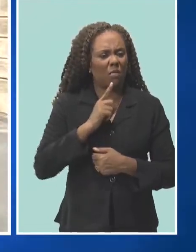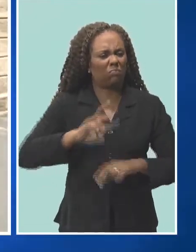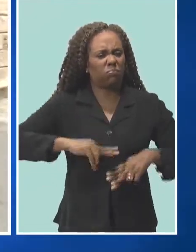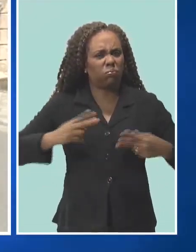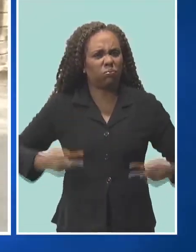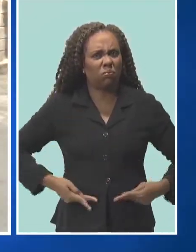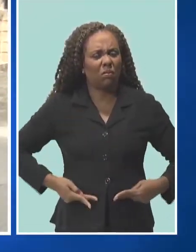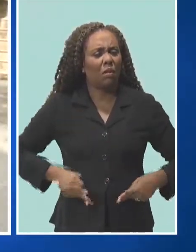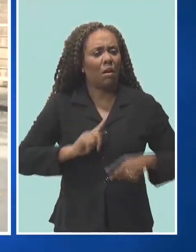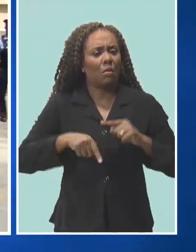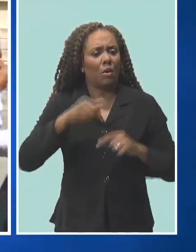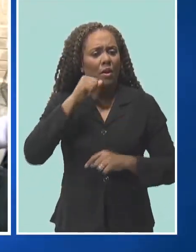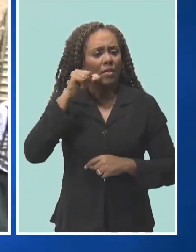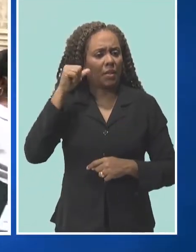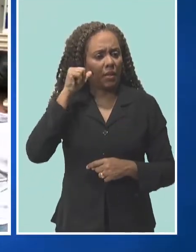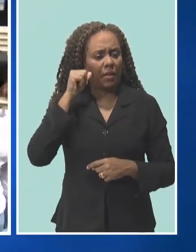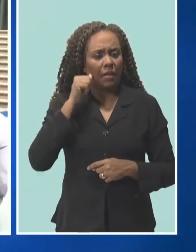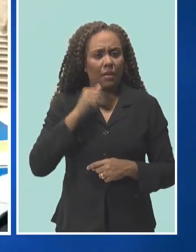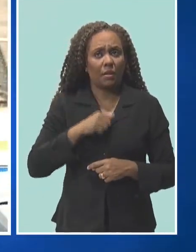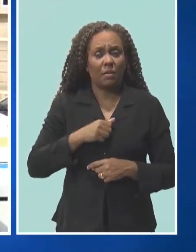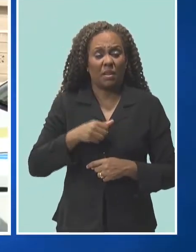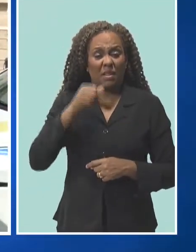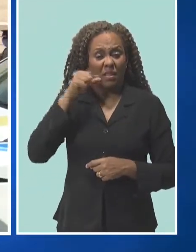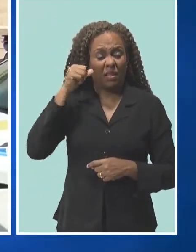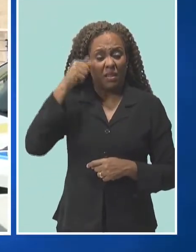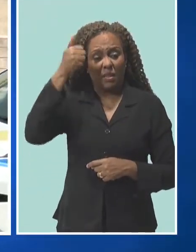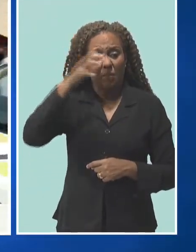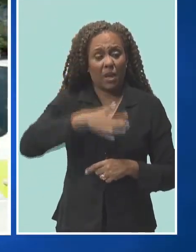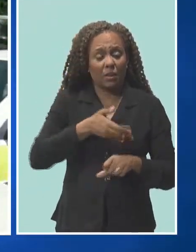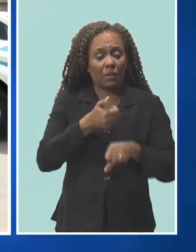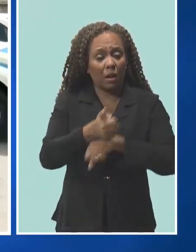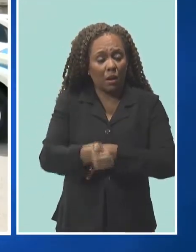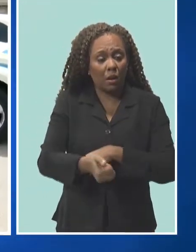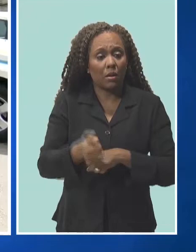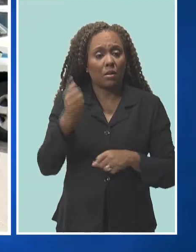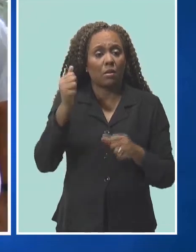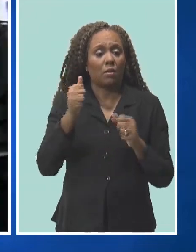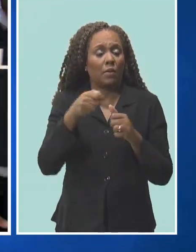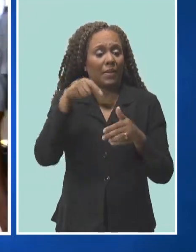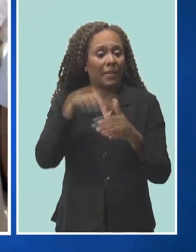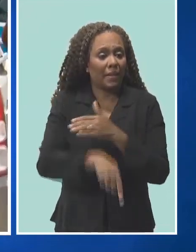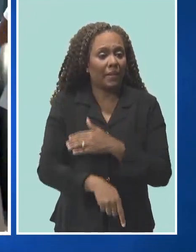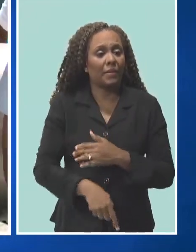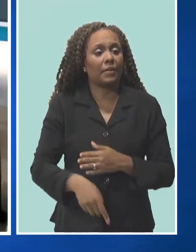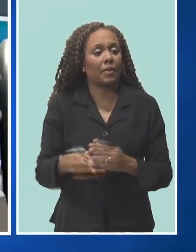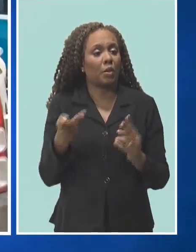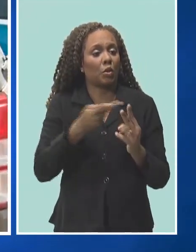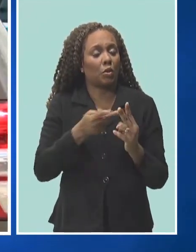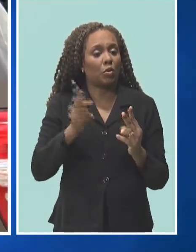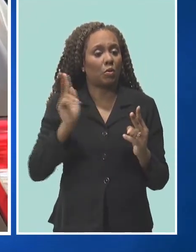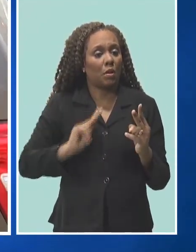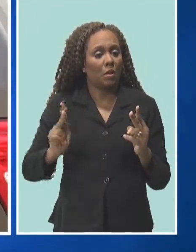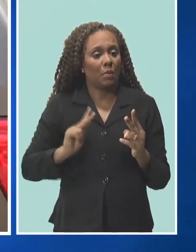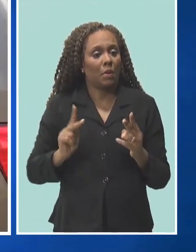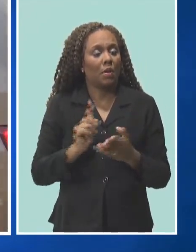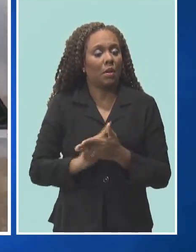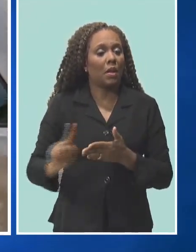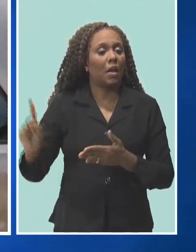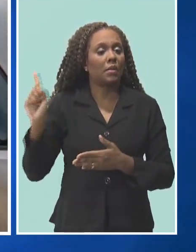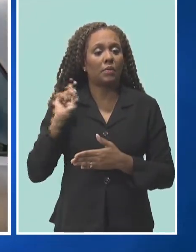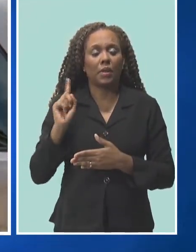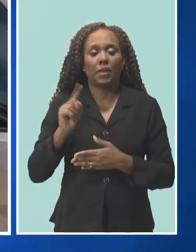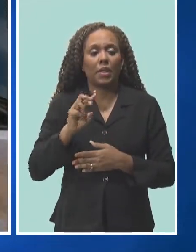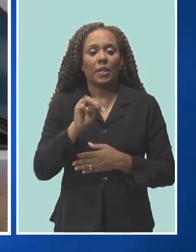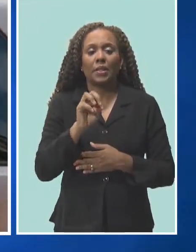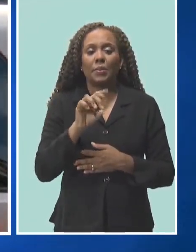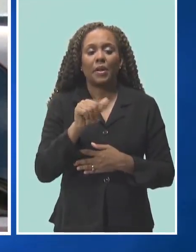of the man charged with the murder of news photographer Christoph Griffith and contractor Glenroy James. Now, President of BARJAM, Emmanuel